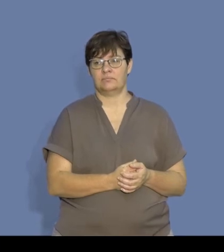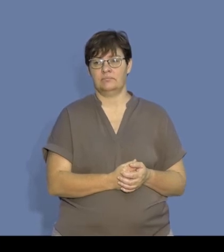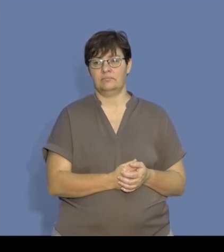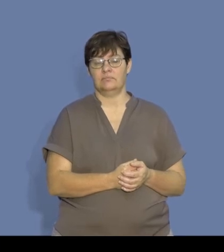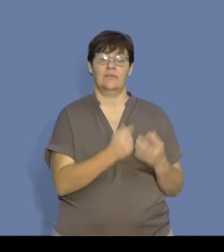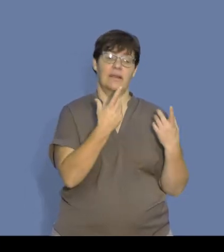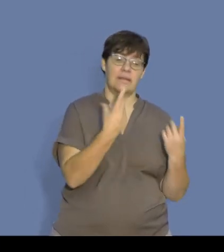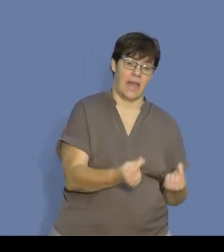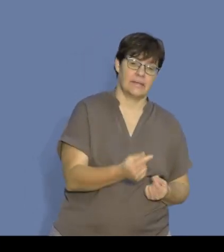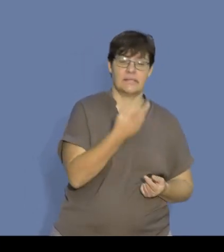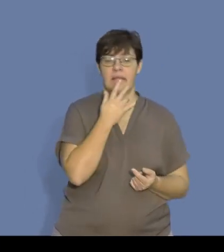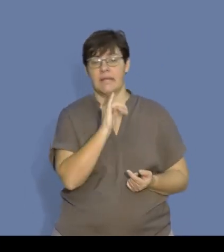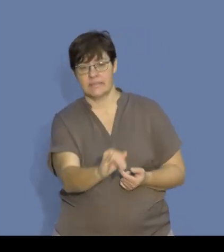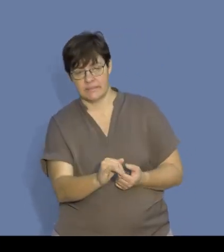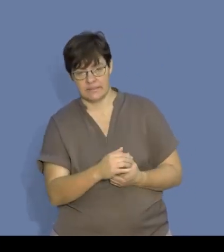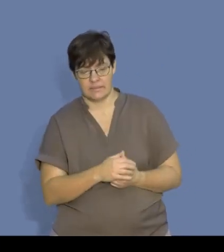is,